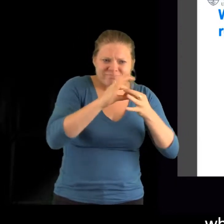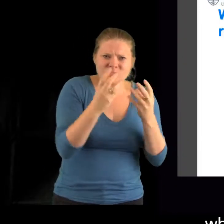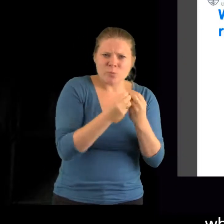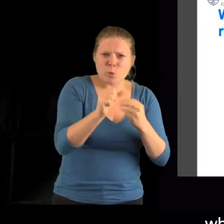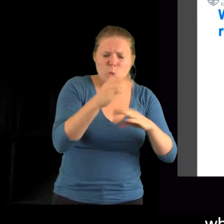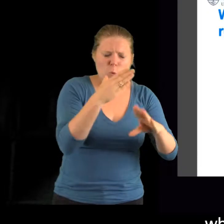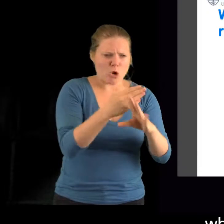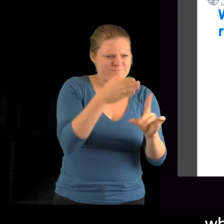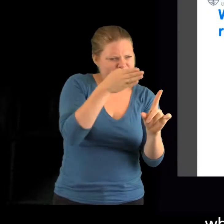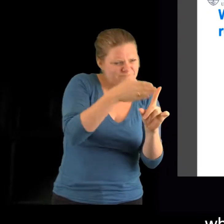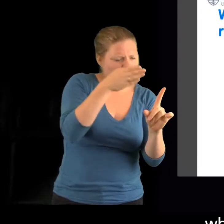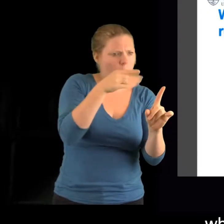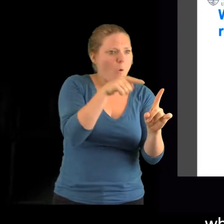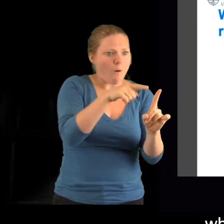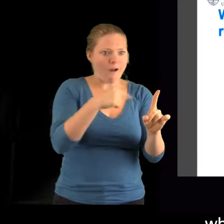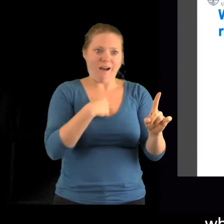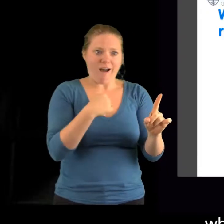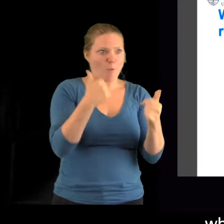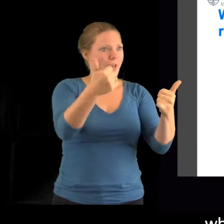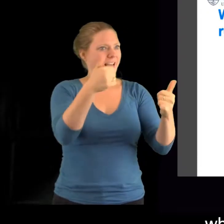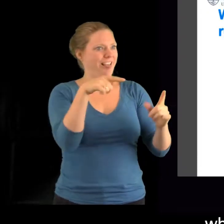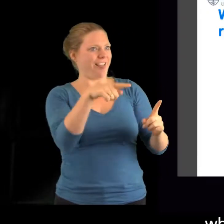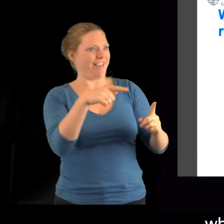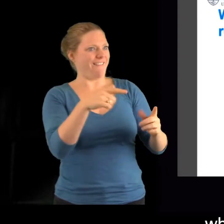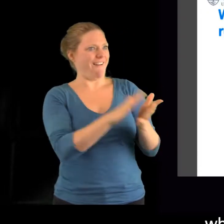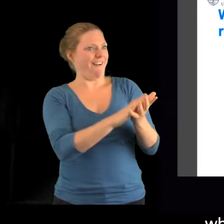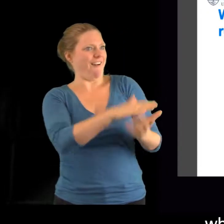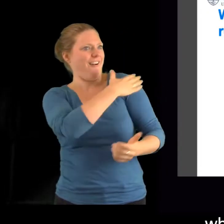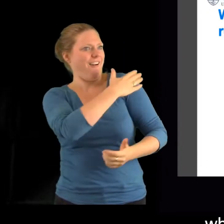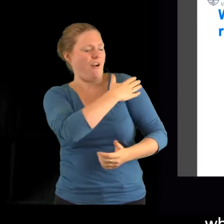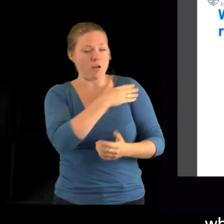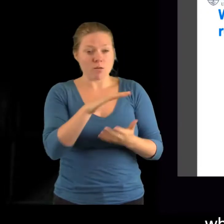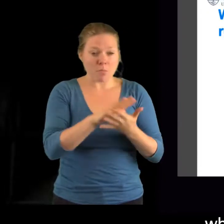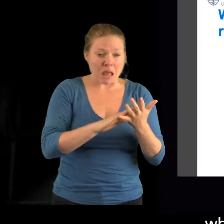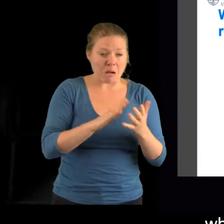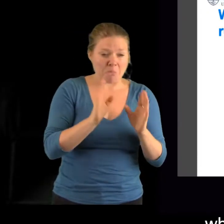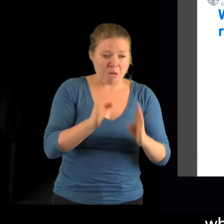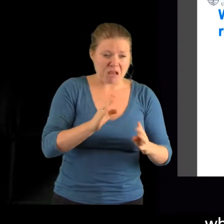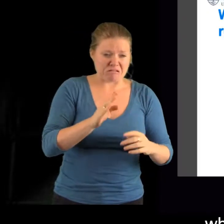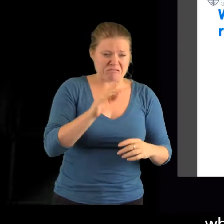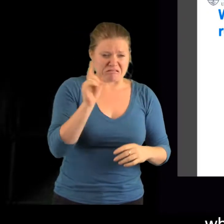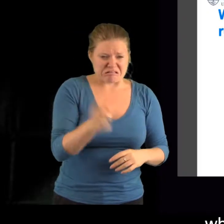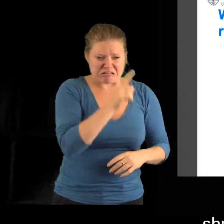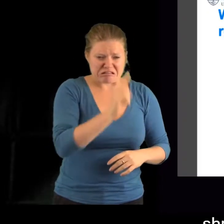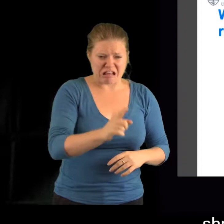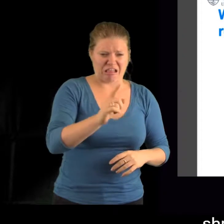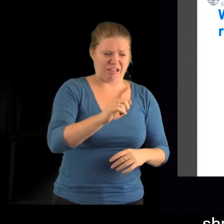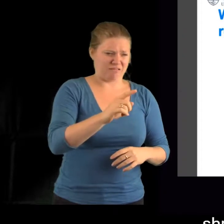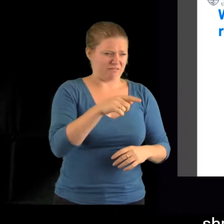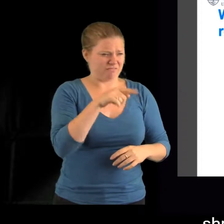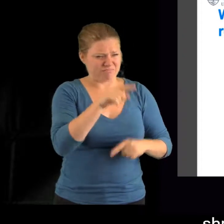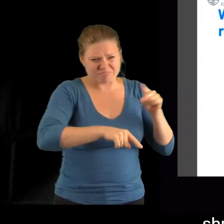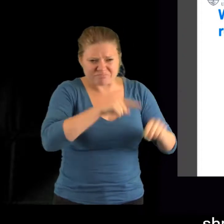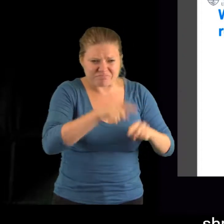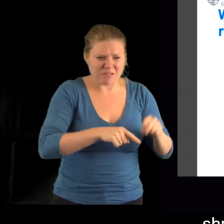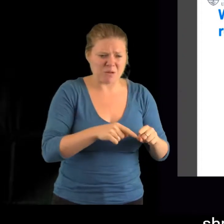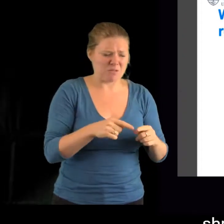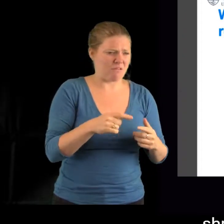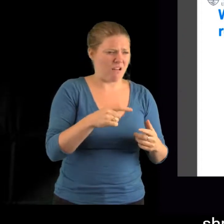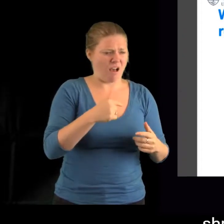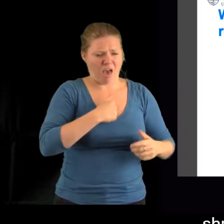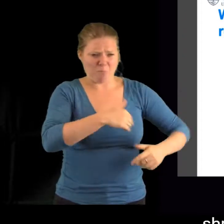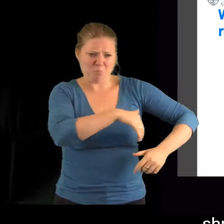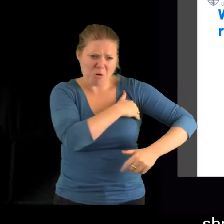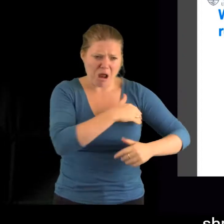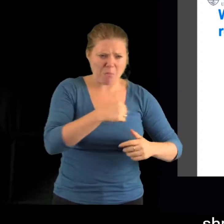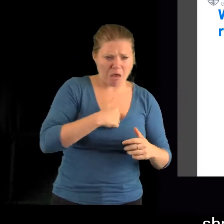what you've done well. It's not just there for you to critique yourself and rip yourself to shreds. It's there for you to go, I did